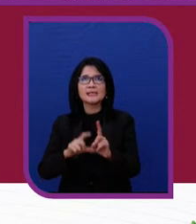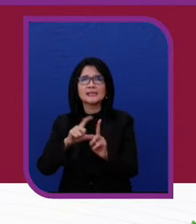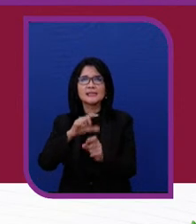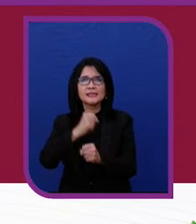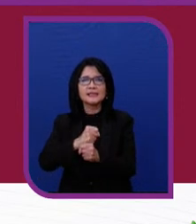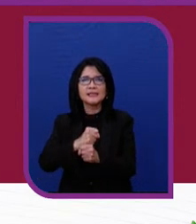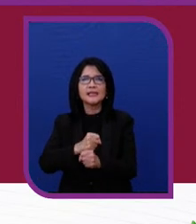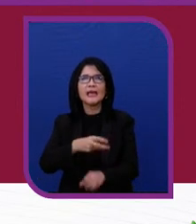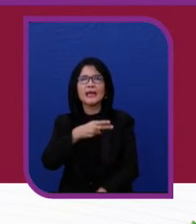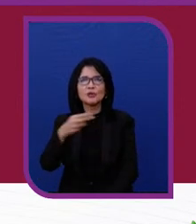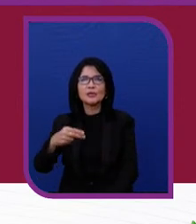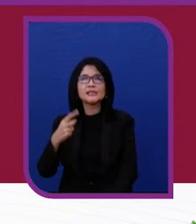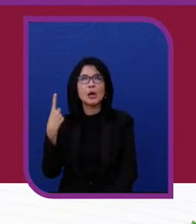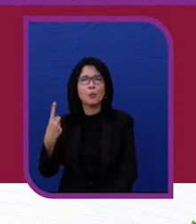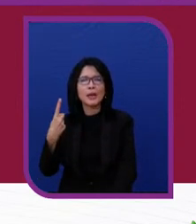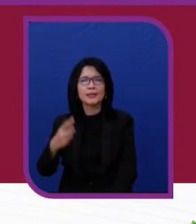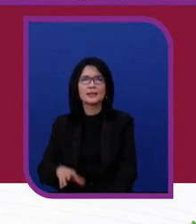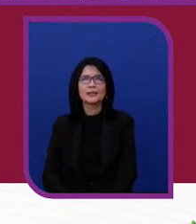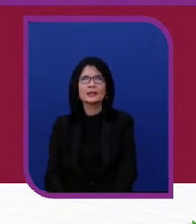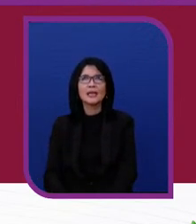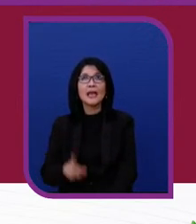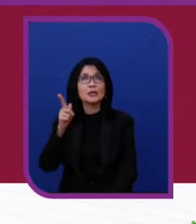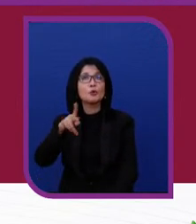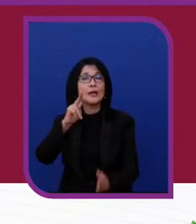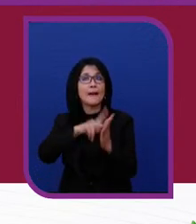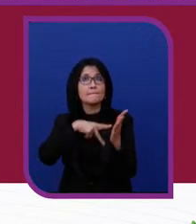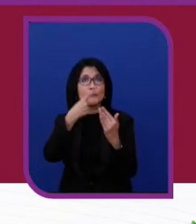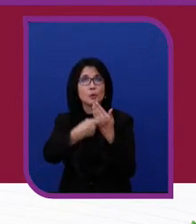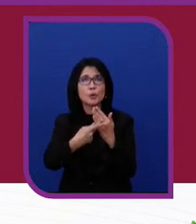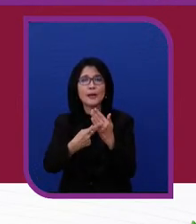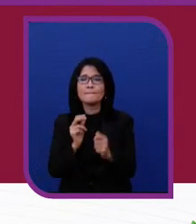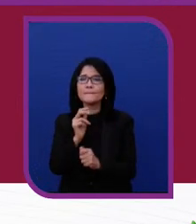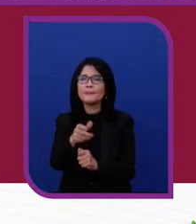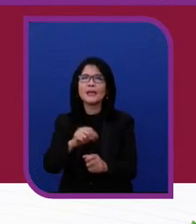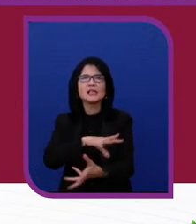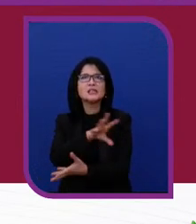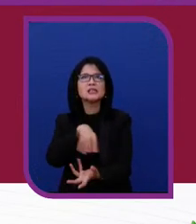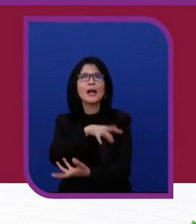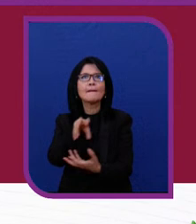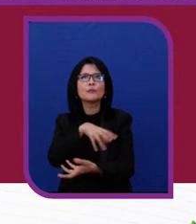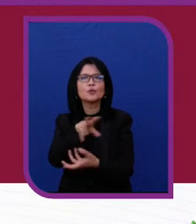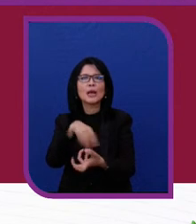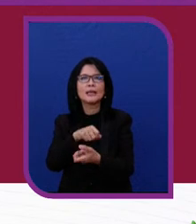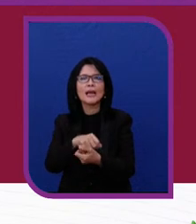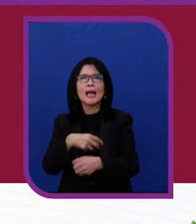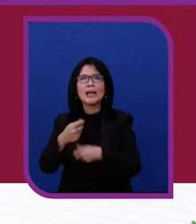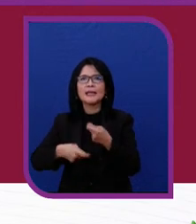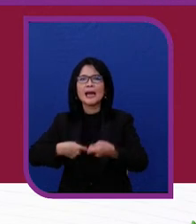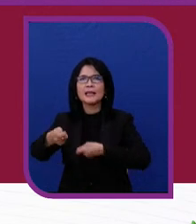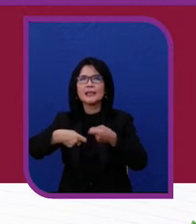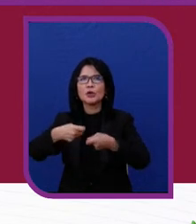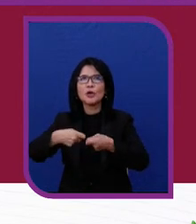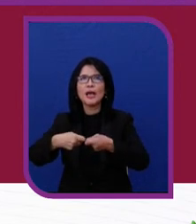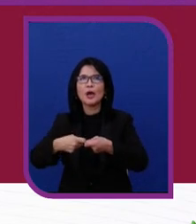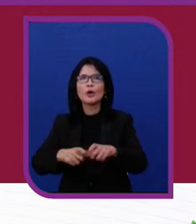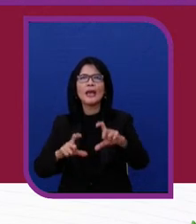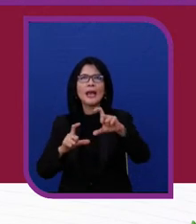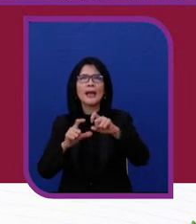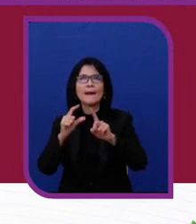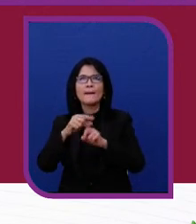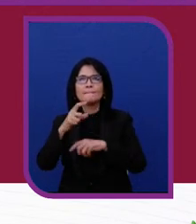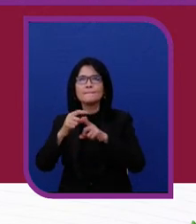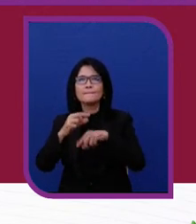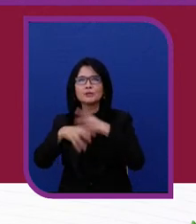blended fanet update fans platform manis baik pt.sma so designer.com Hai real example